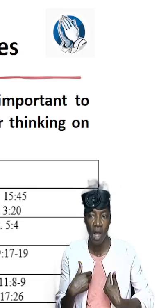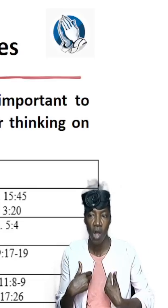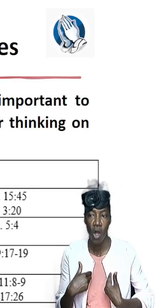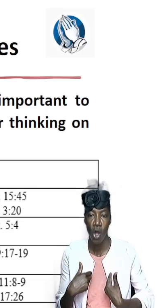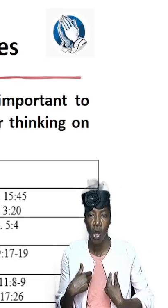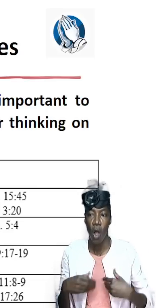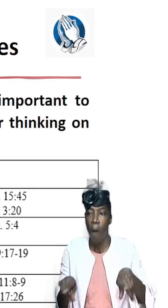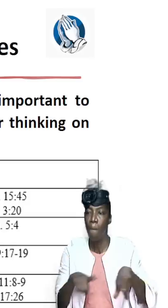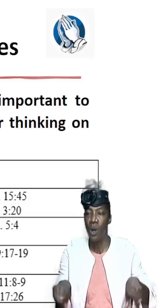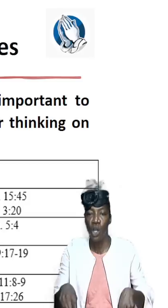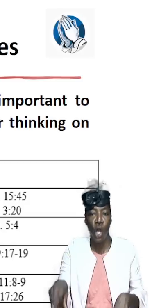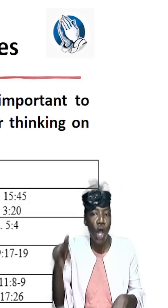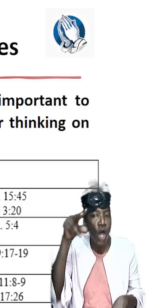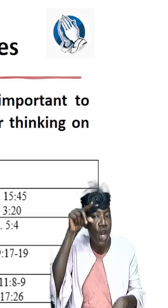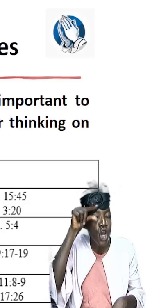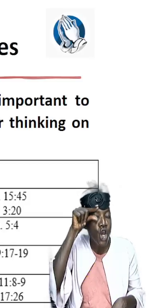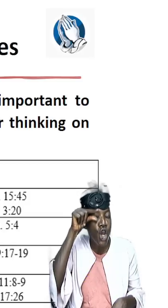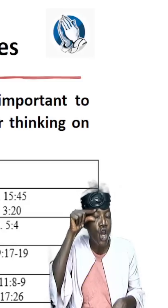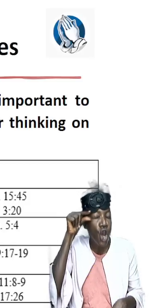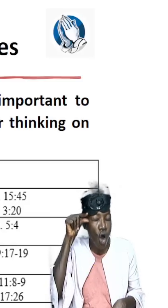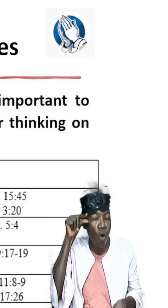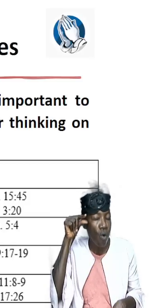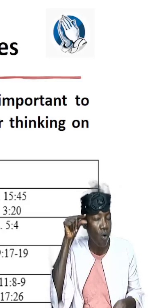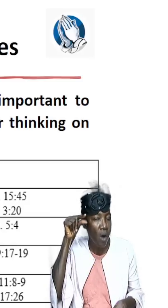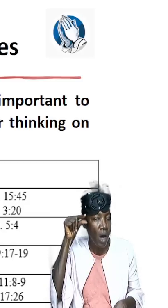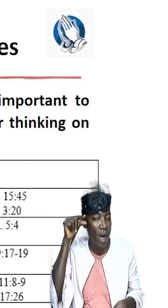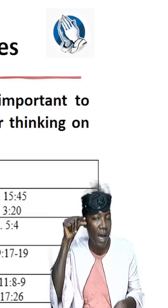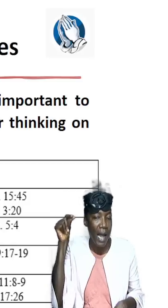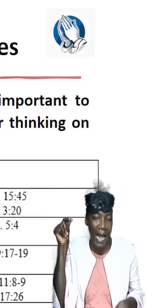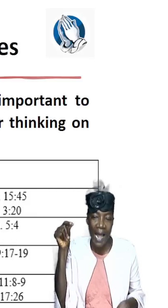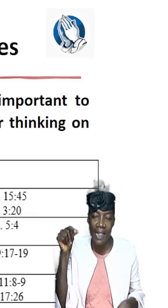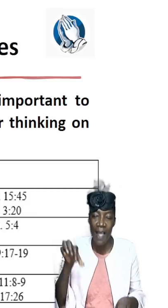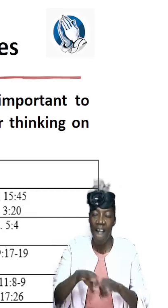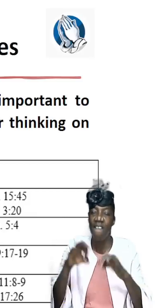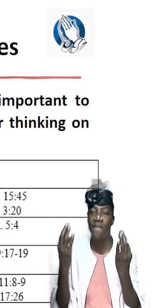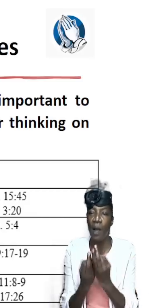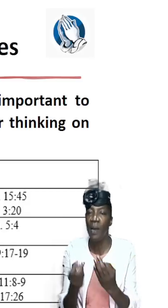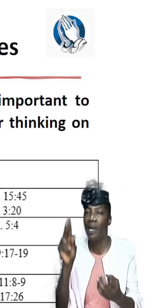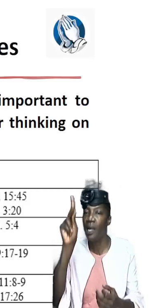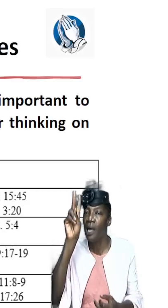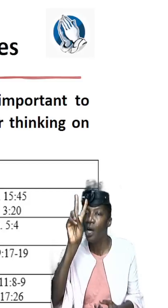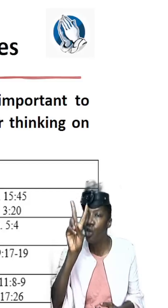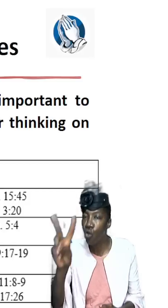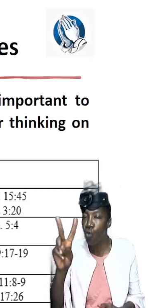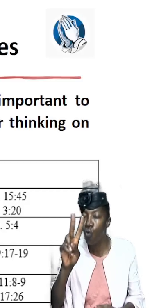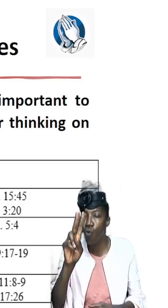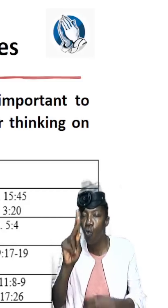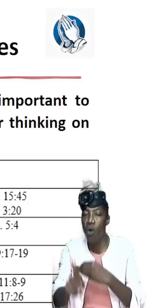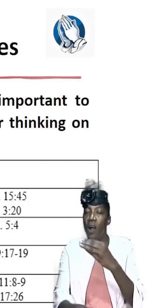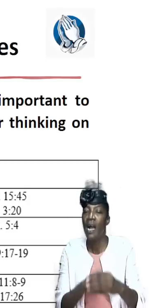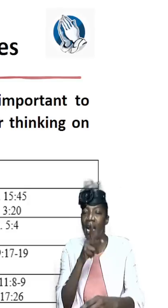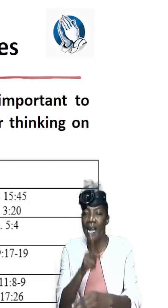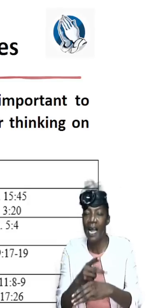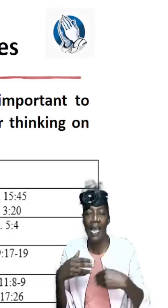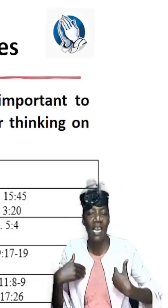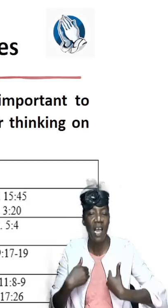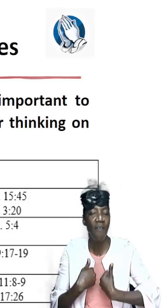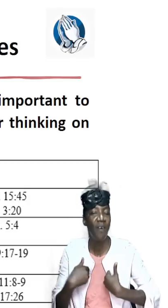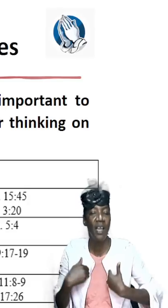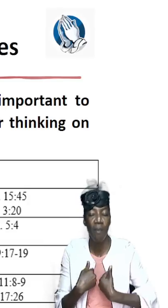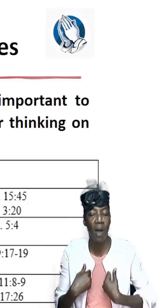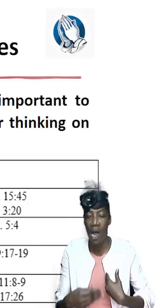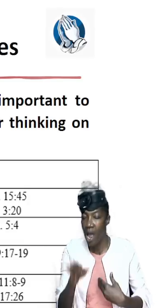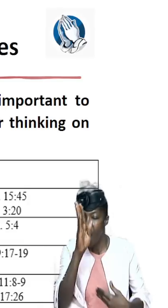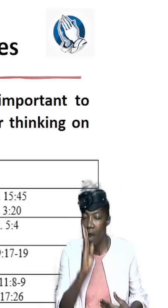Noah and his family, and of course for two of every kind that God had instructed that they placed on the